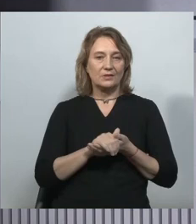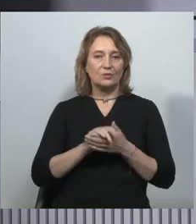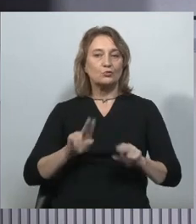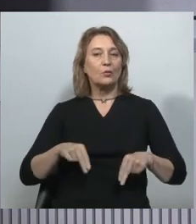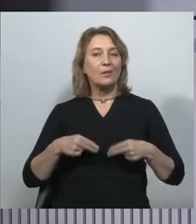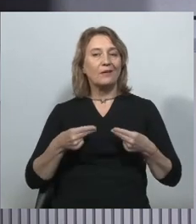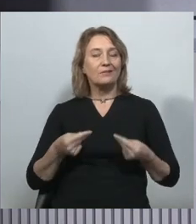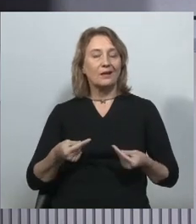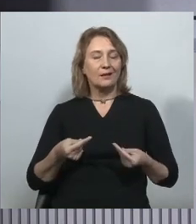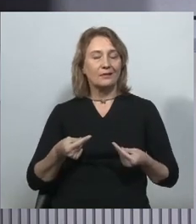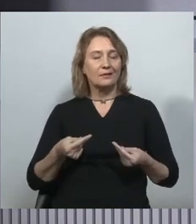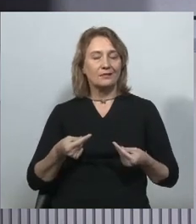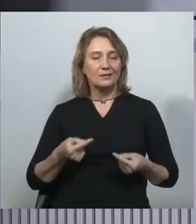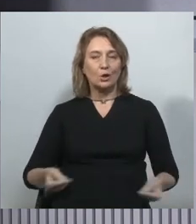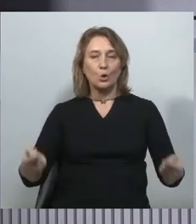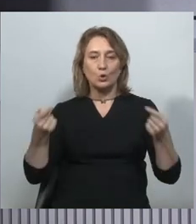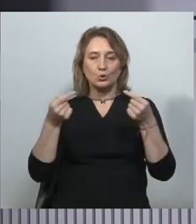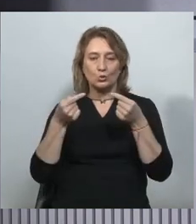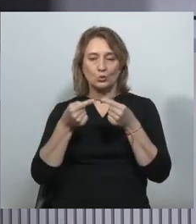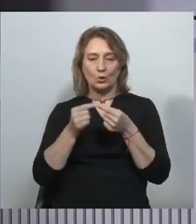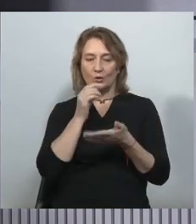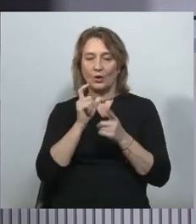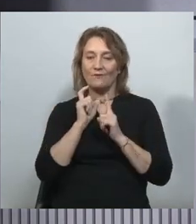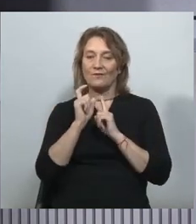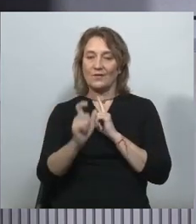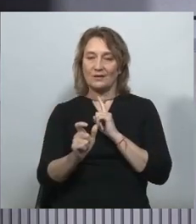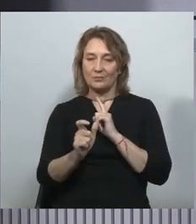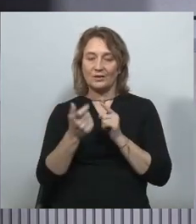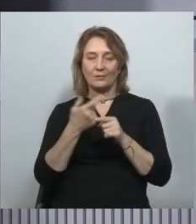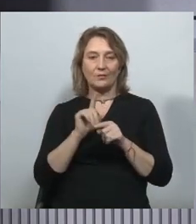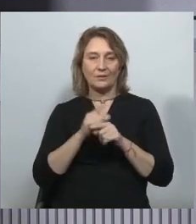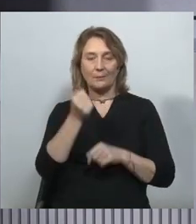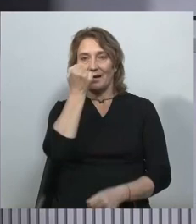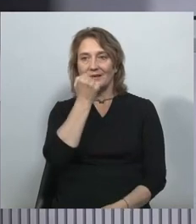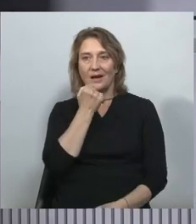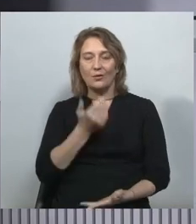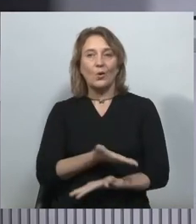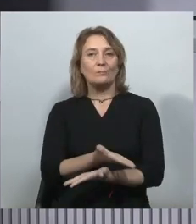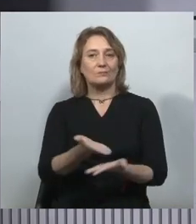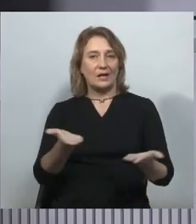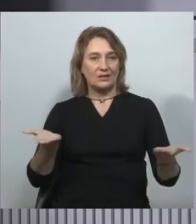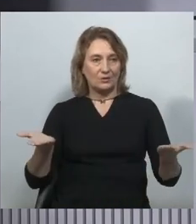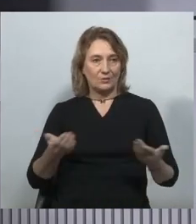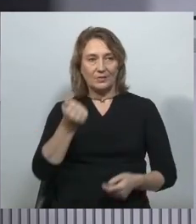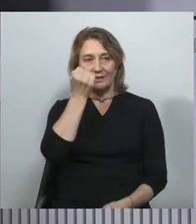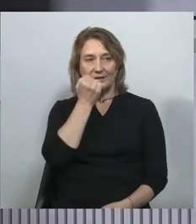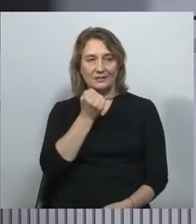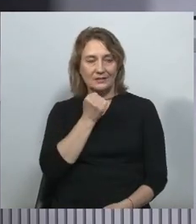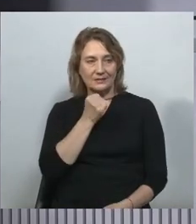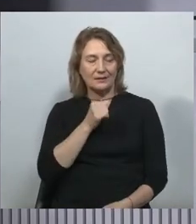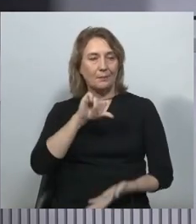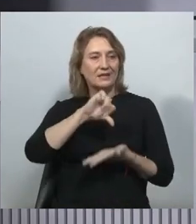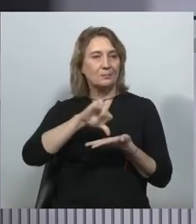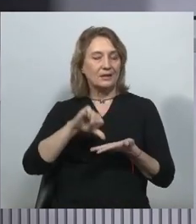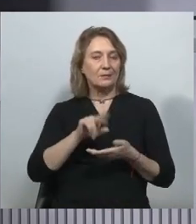cooperate with our community to give a decent reply to such actions.